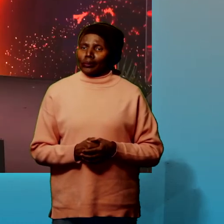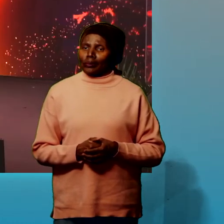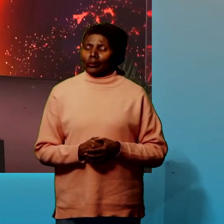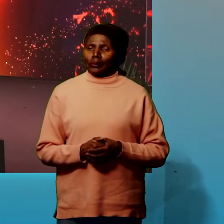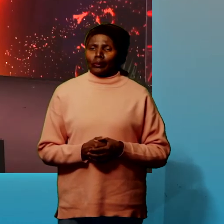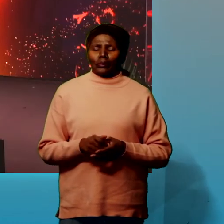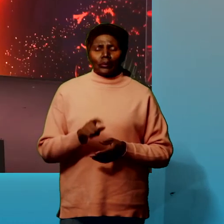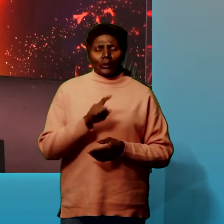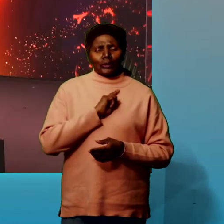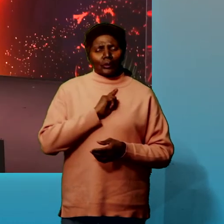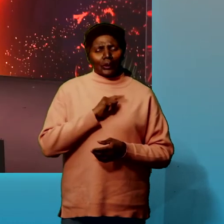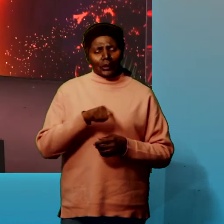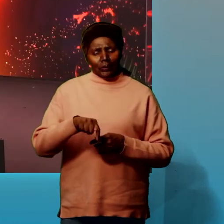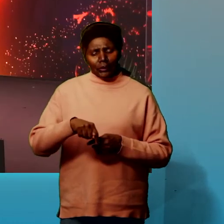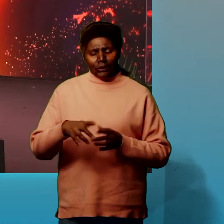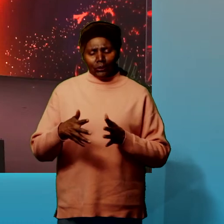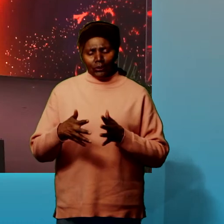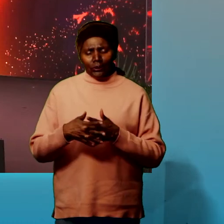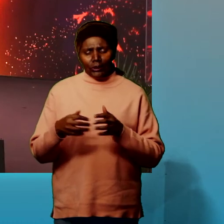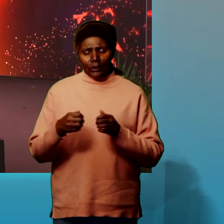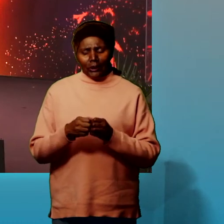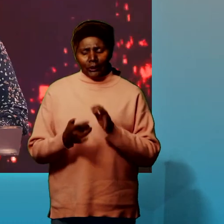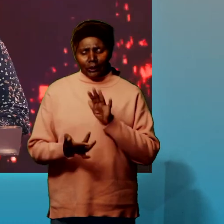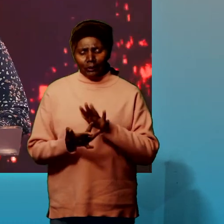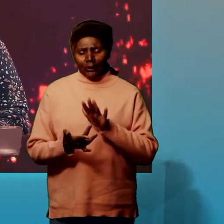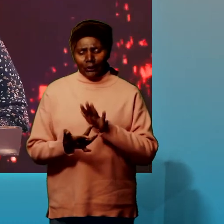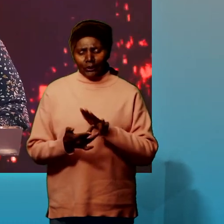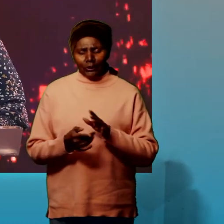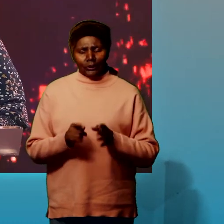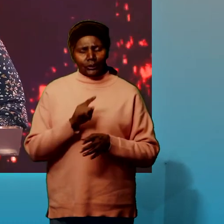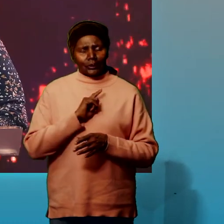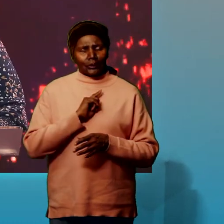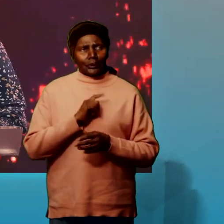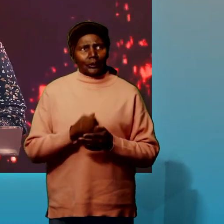so important. So let me set a scene.